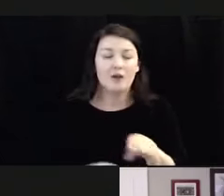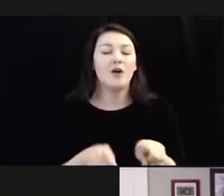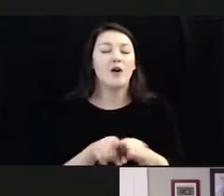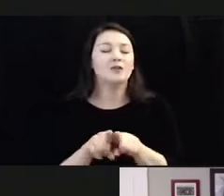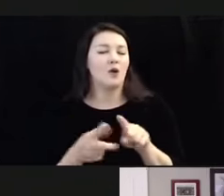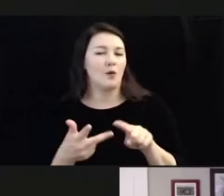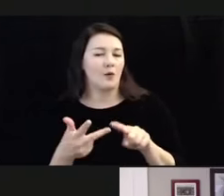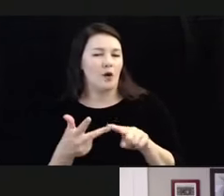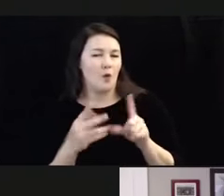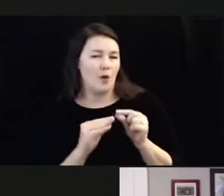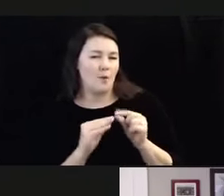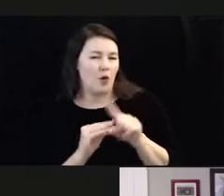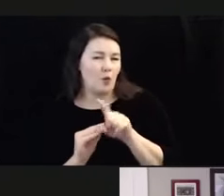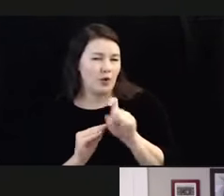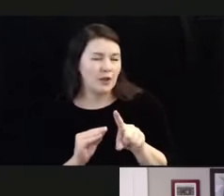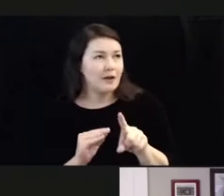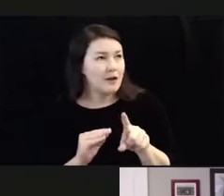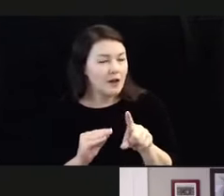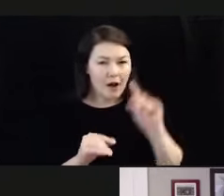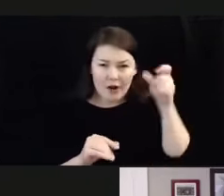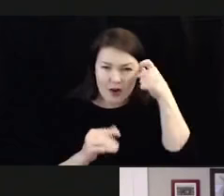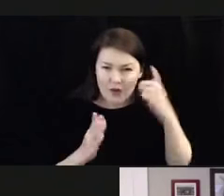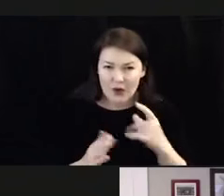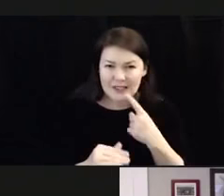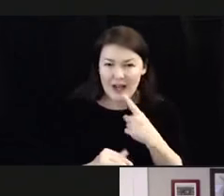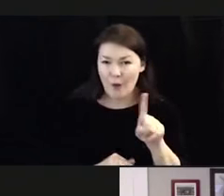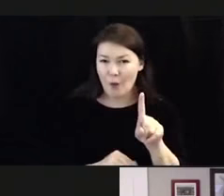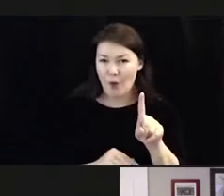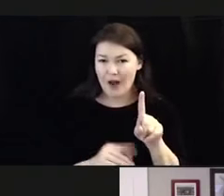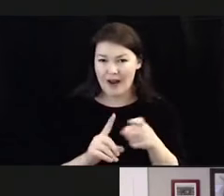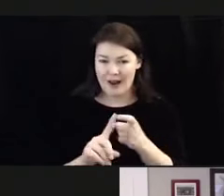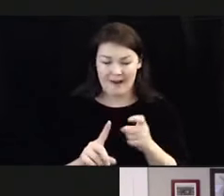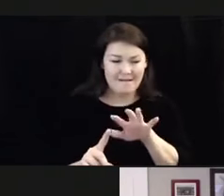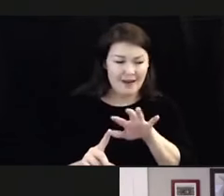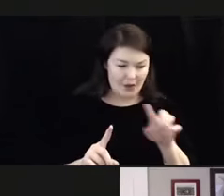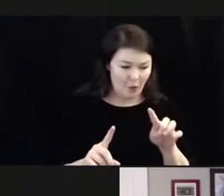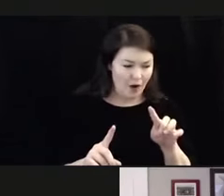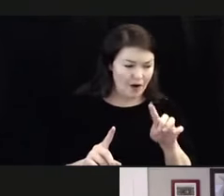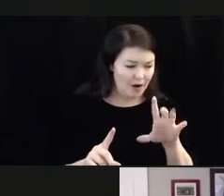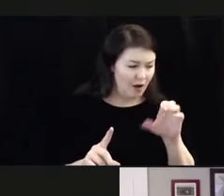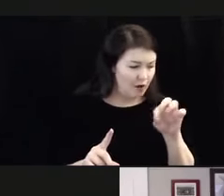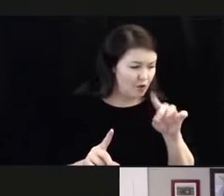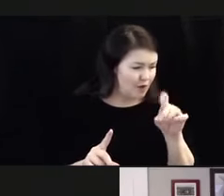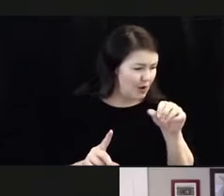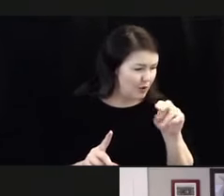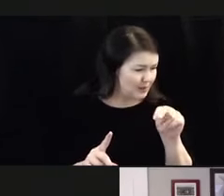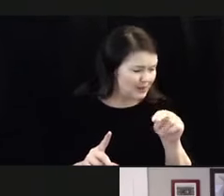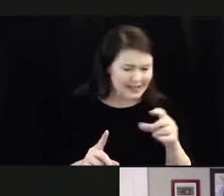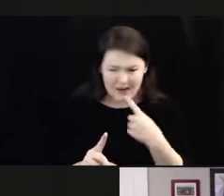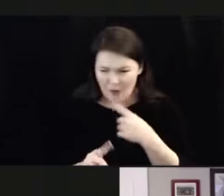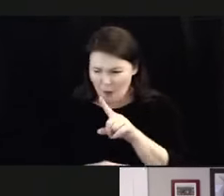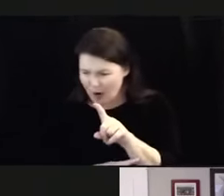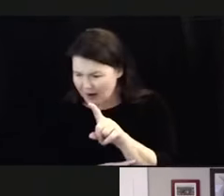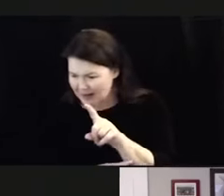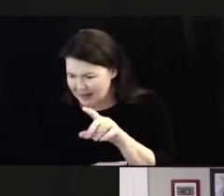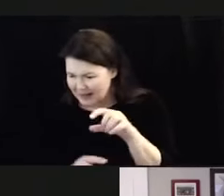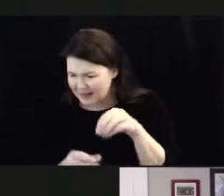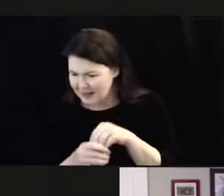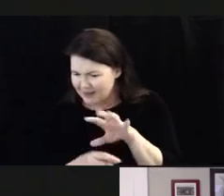I need. I think at one point the governor said 1 in 51 Coloradans are contagious, and then another point might have said 1 in 53.